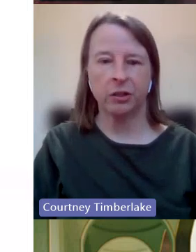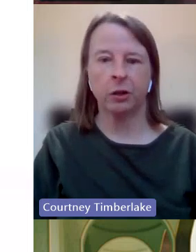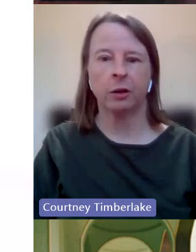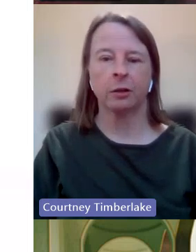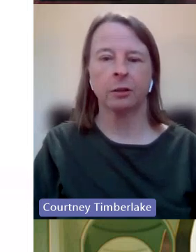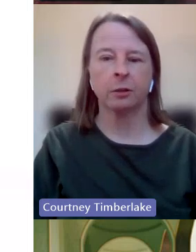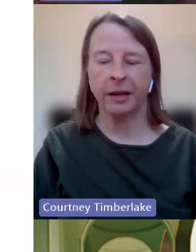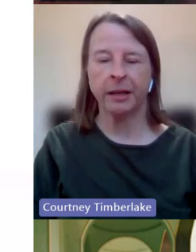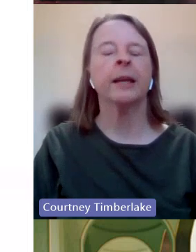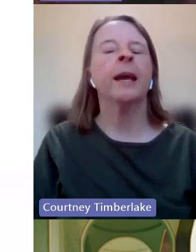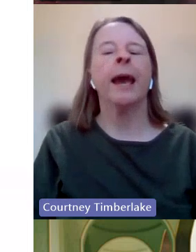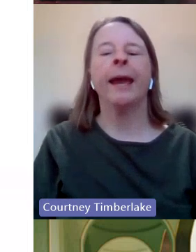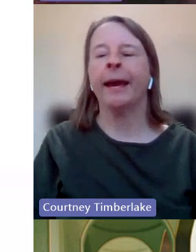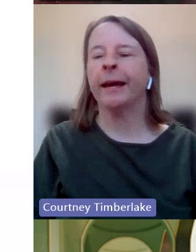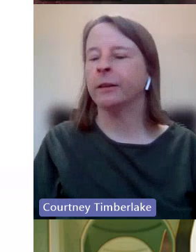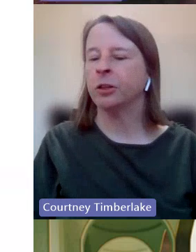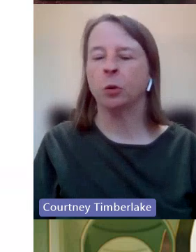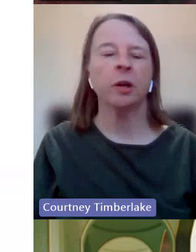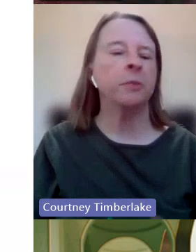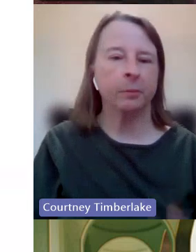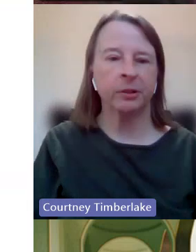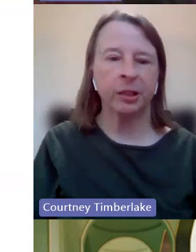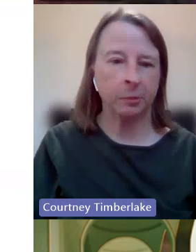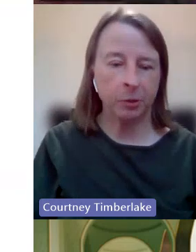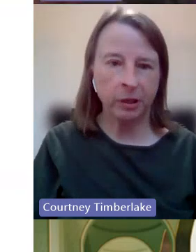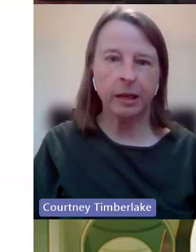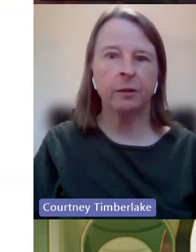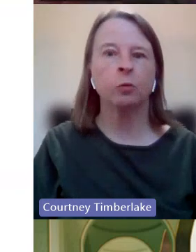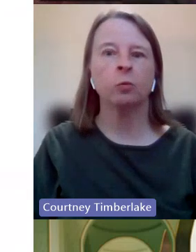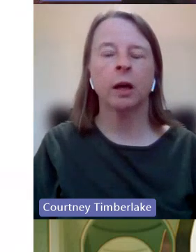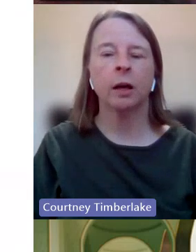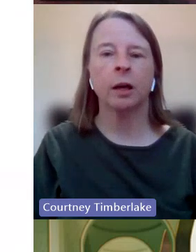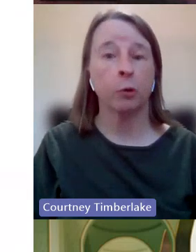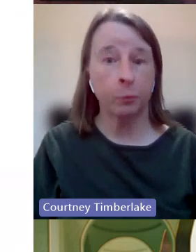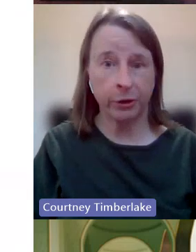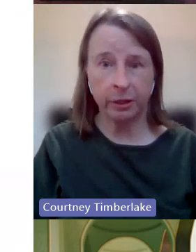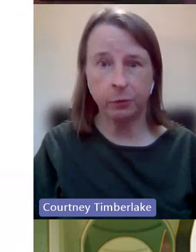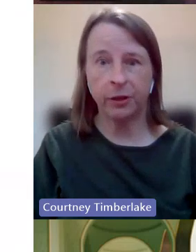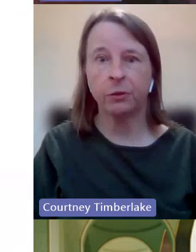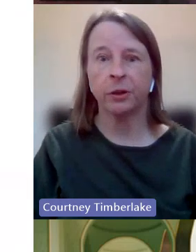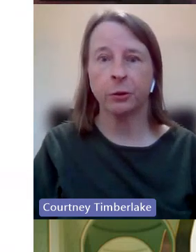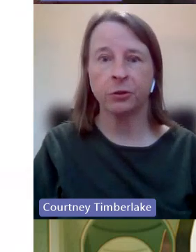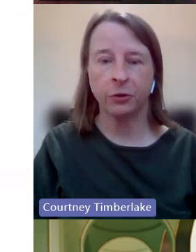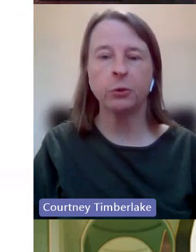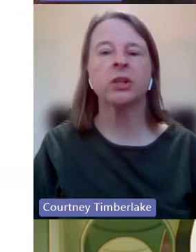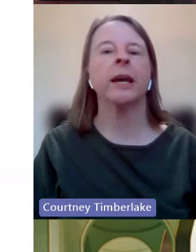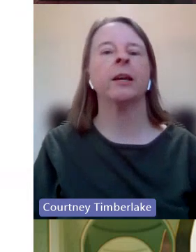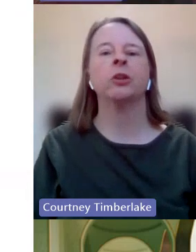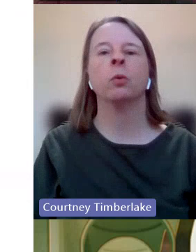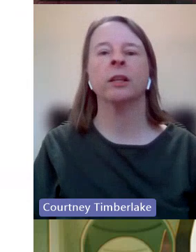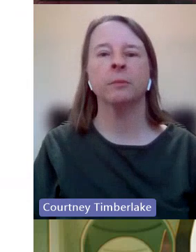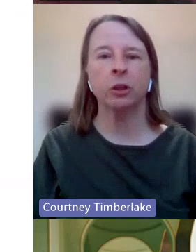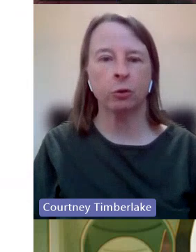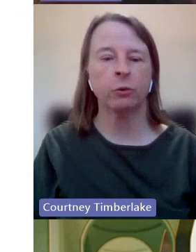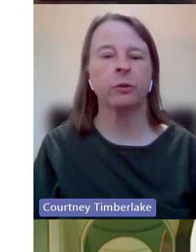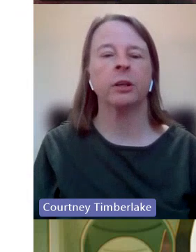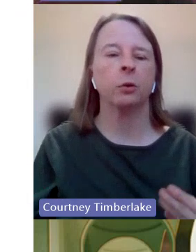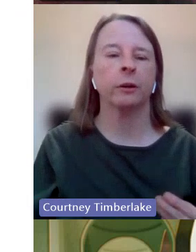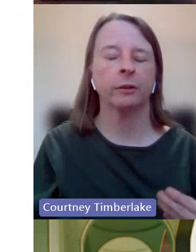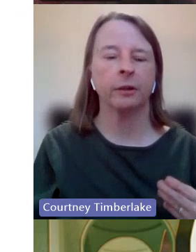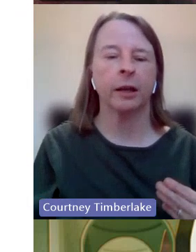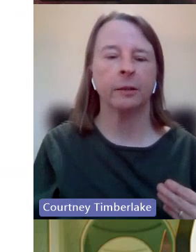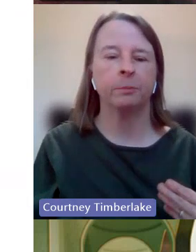the agencies are making. And you want to be able to communicate appropriately with those folks, and you want to make